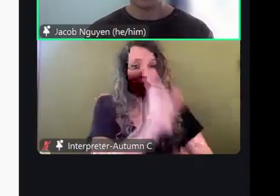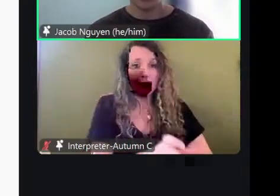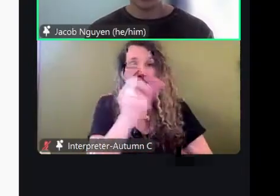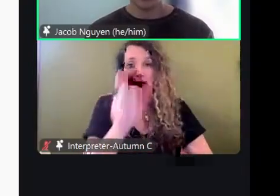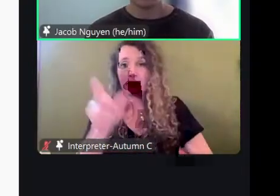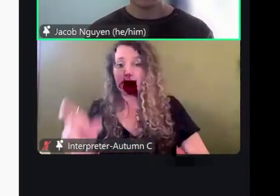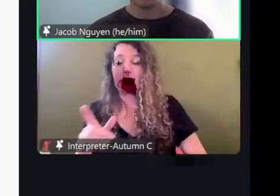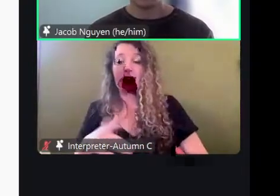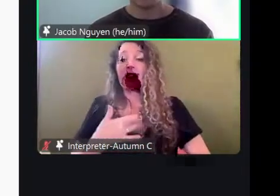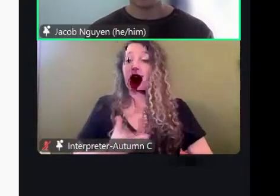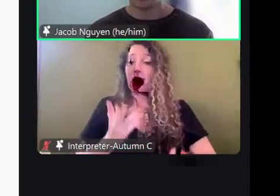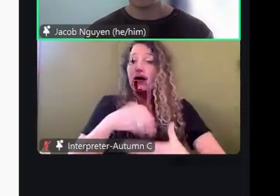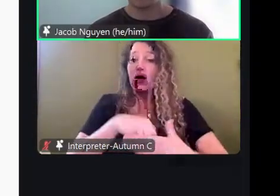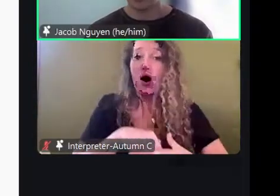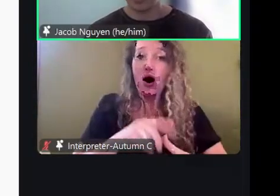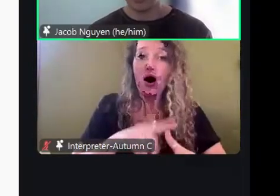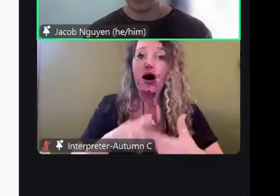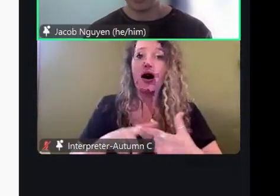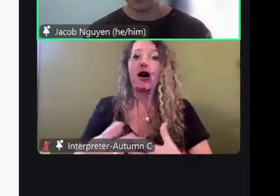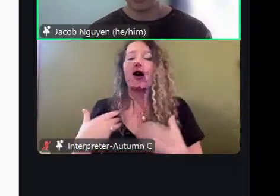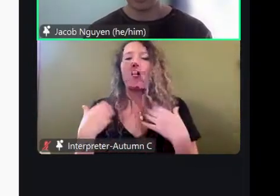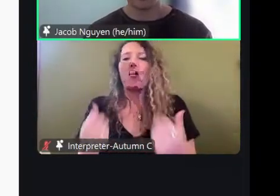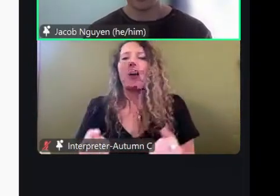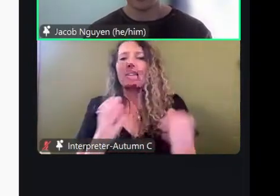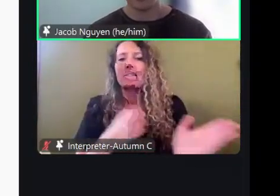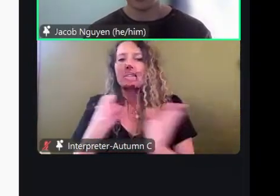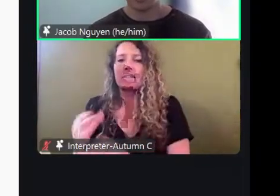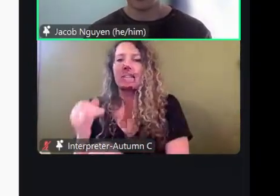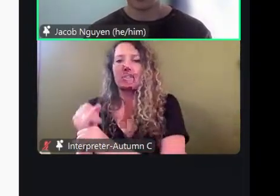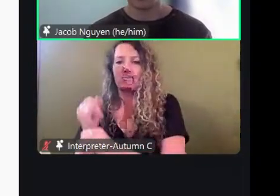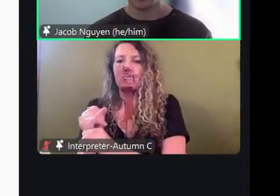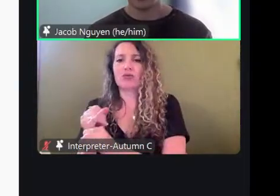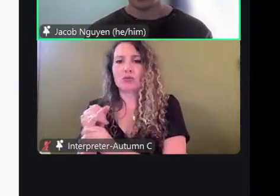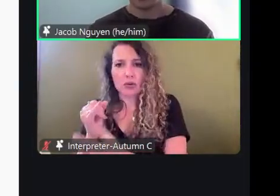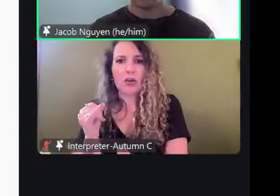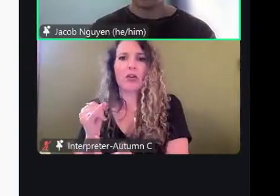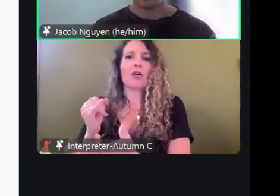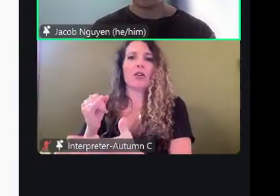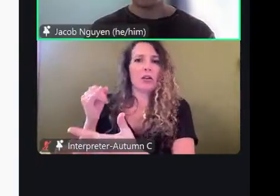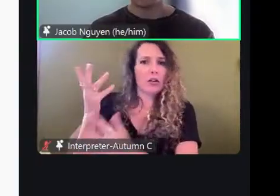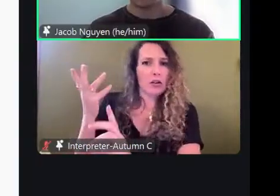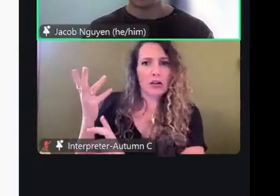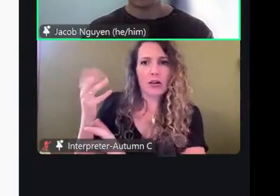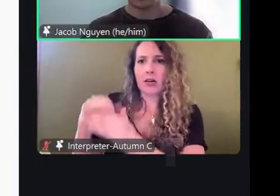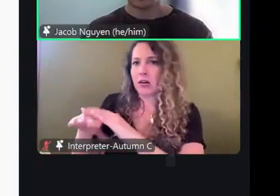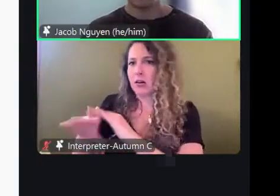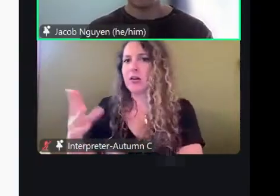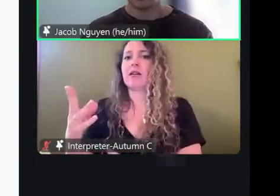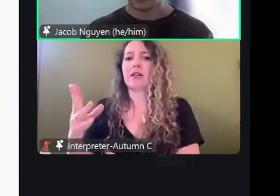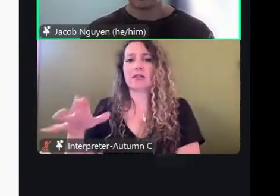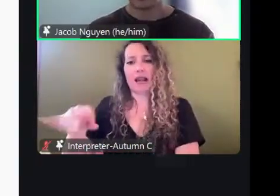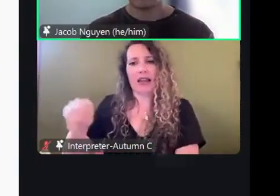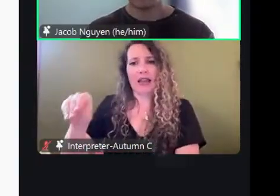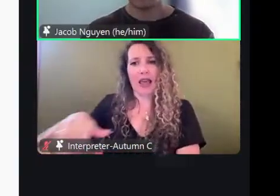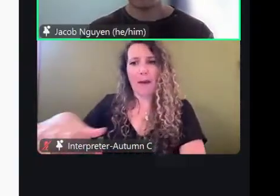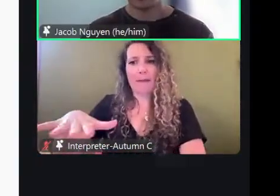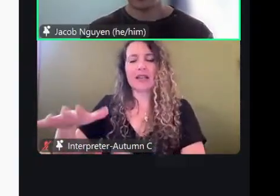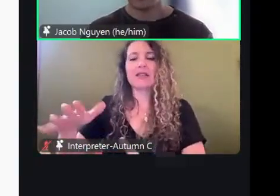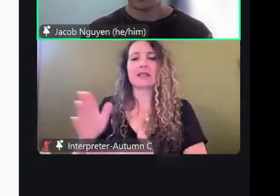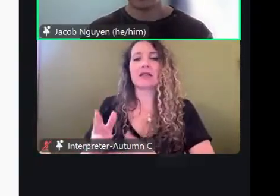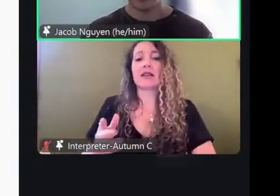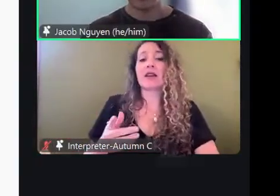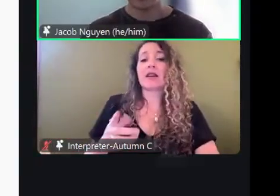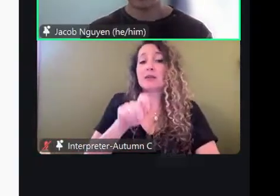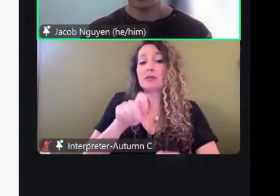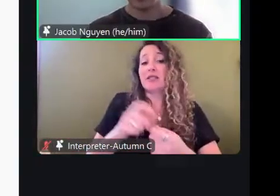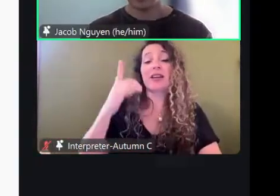psychological wellness, and the third being perceptions of institutional inclusiveness on campus. And our study was conducted completely at the California